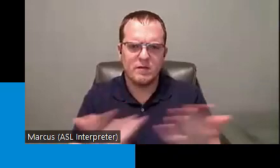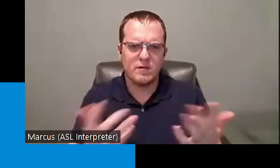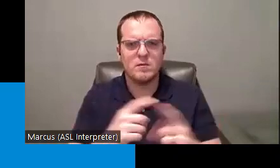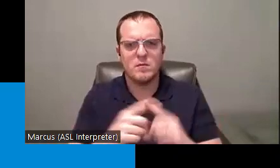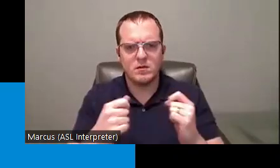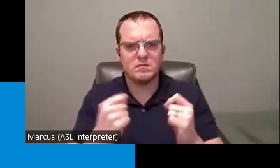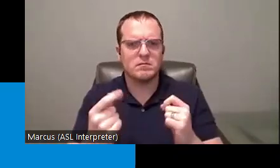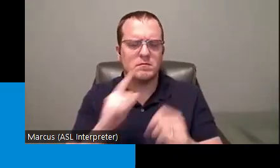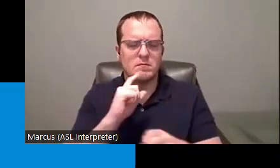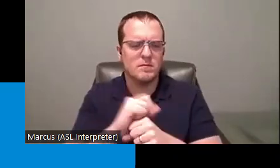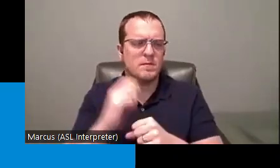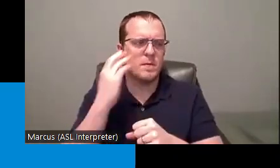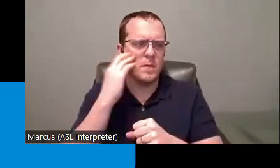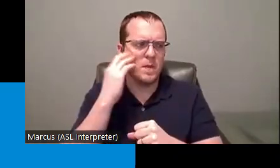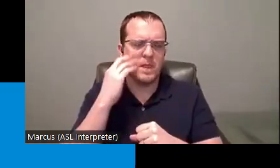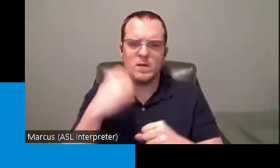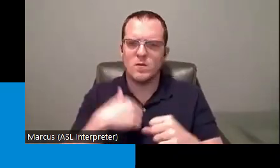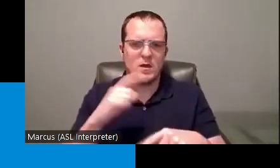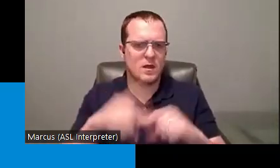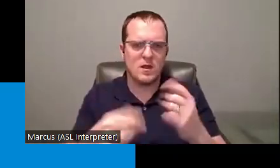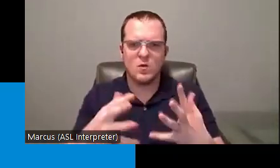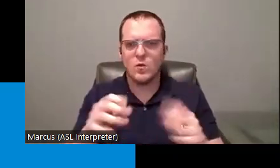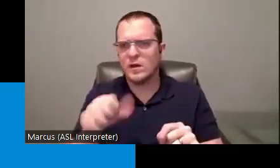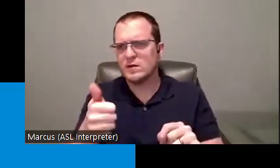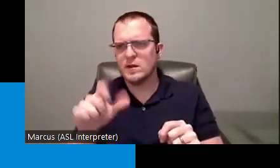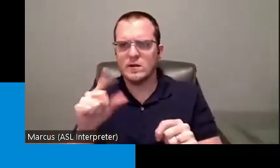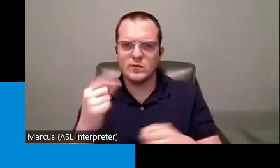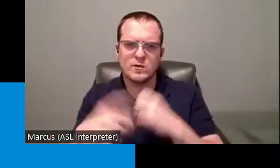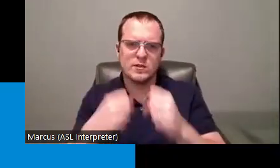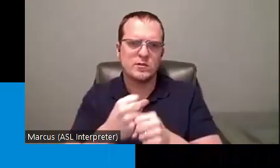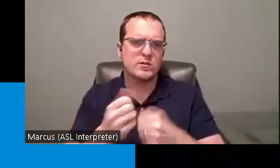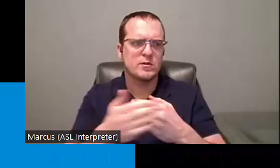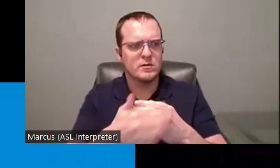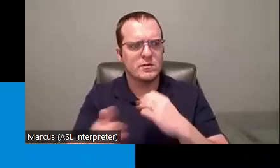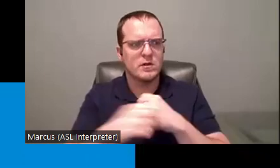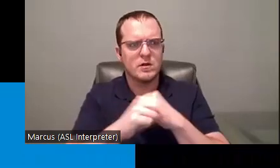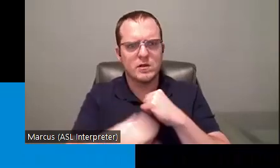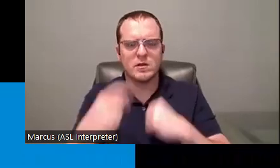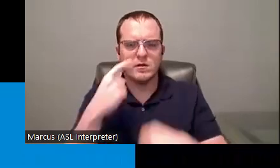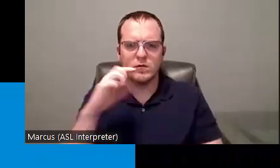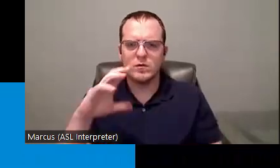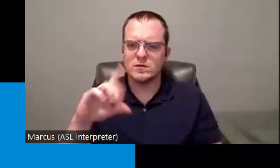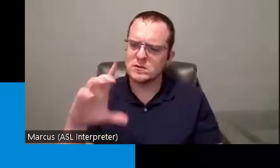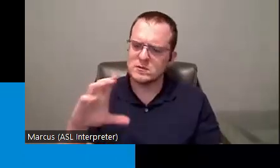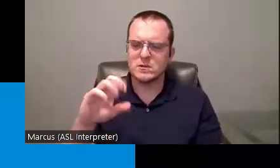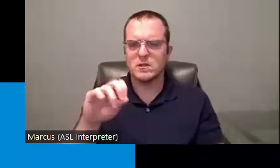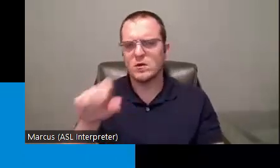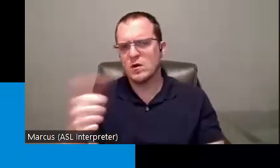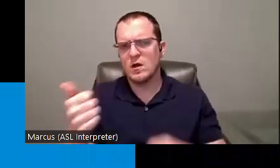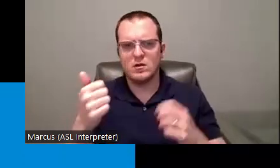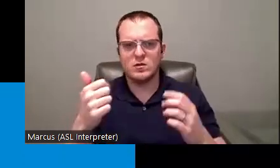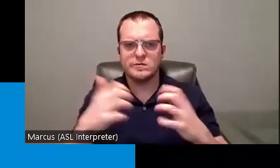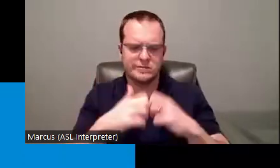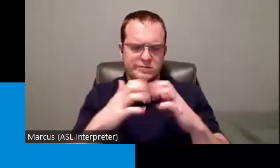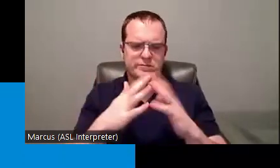do know we cannot wait another 10 or 20 years for the CDC or any other entity